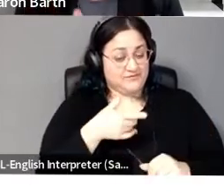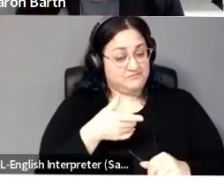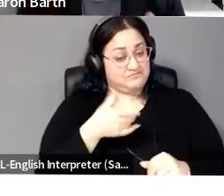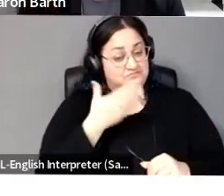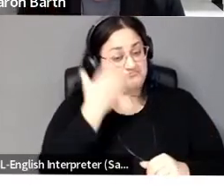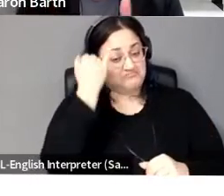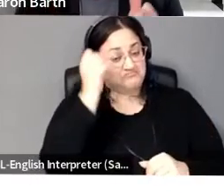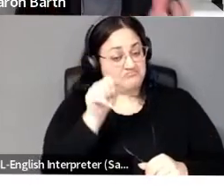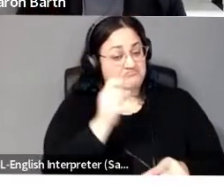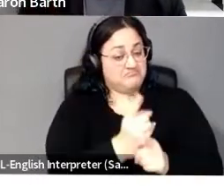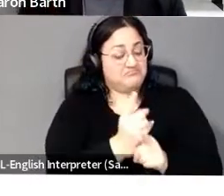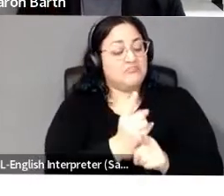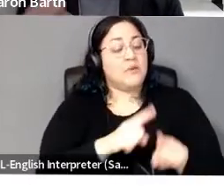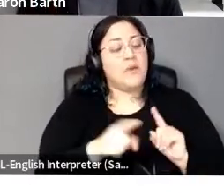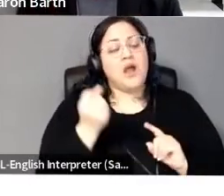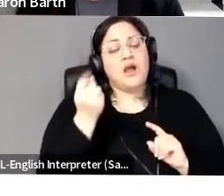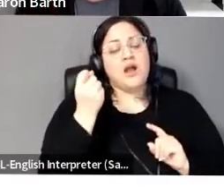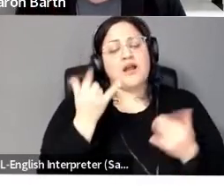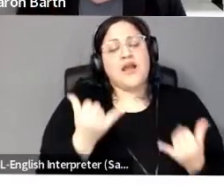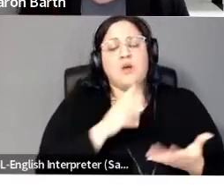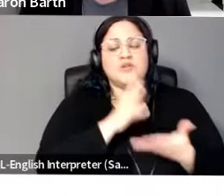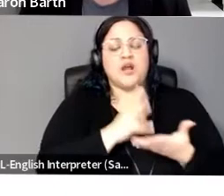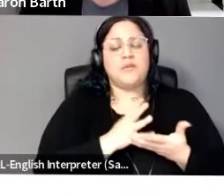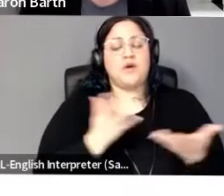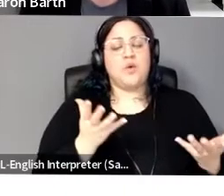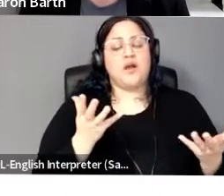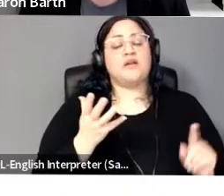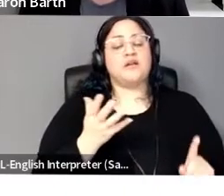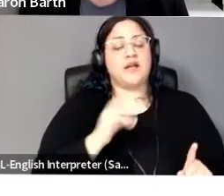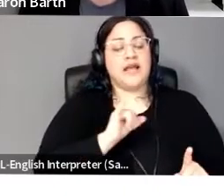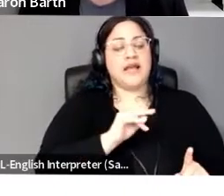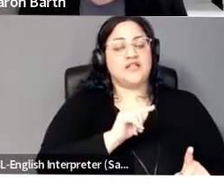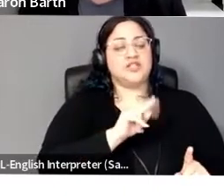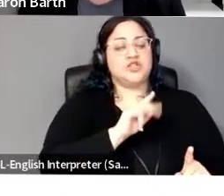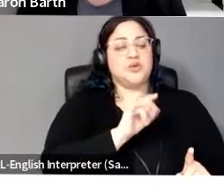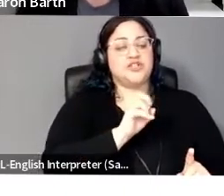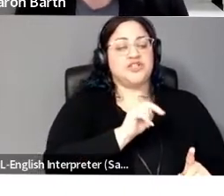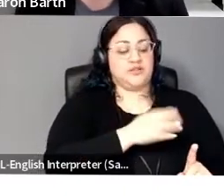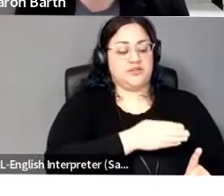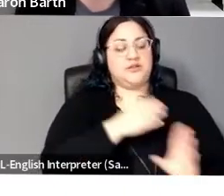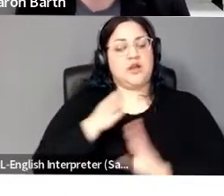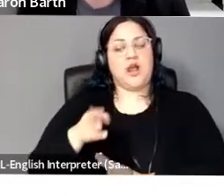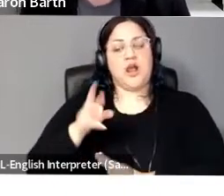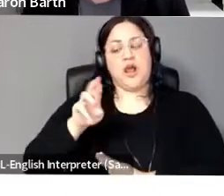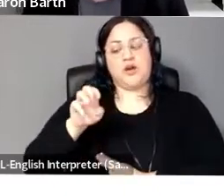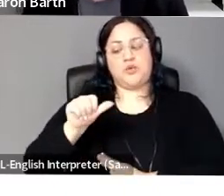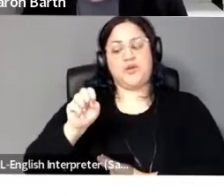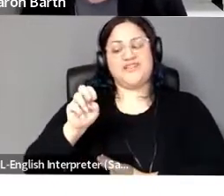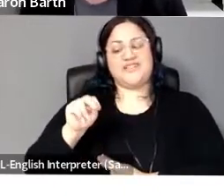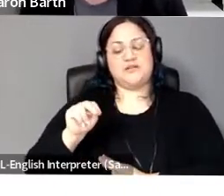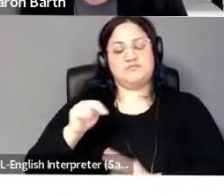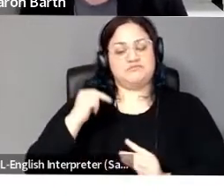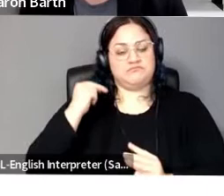What about the connection between reason and intuition? Are they the same thing, or how are they related?